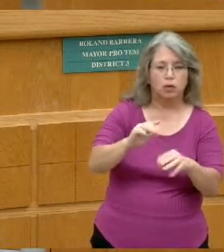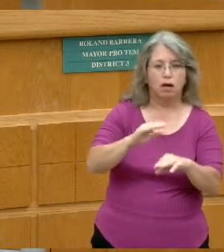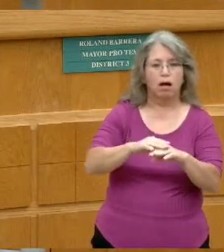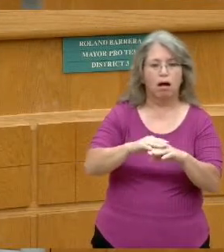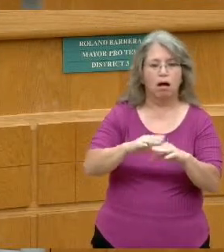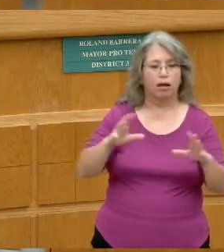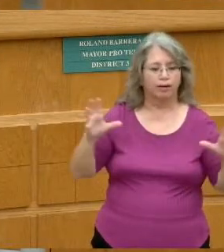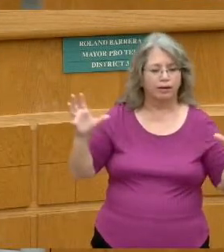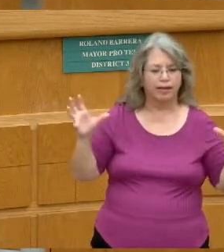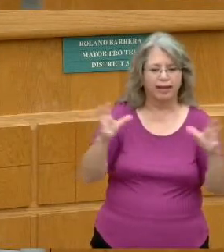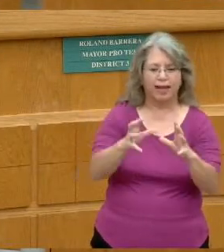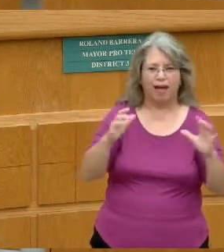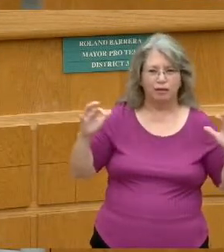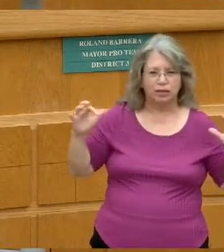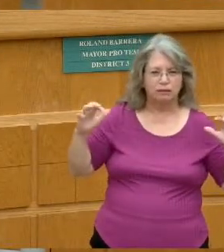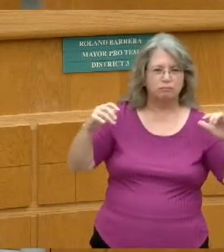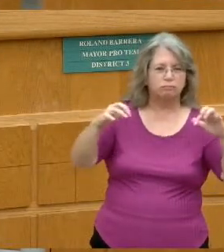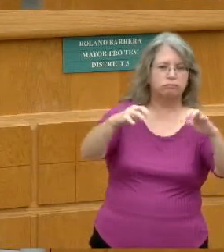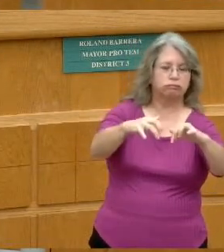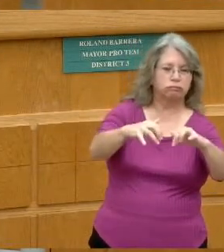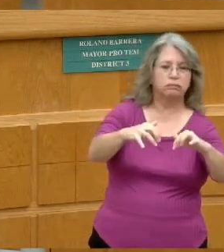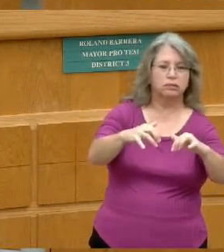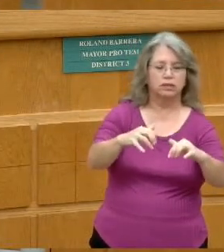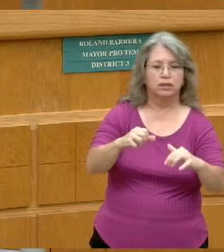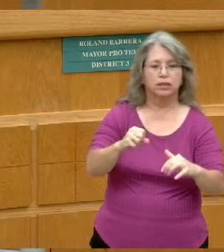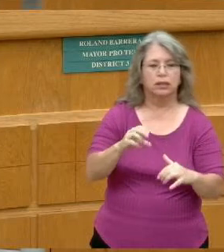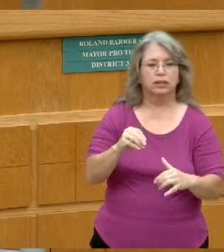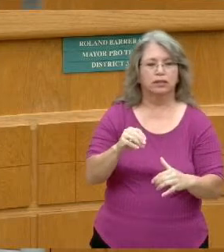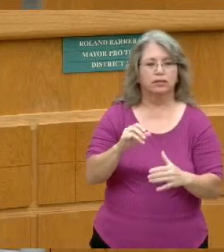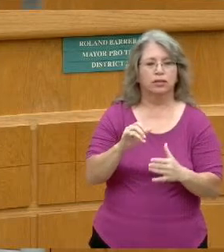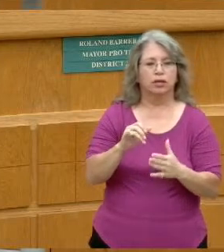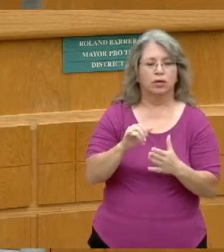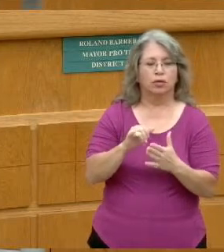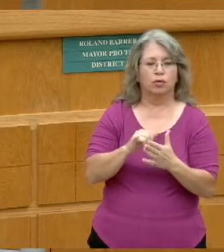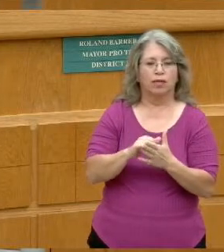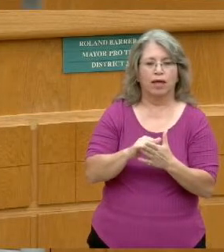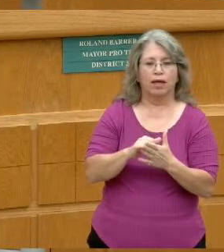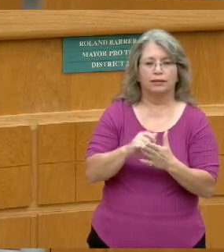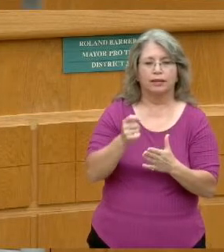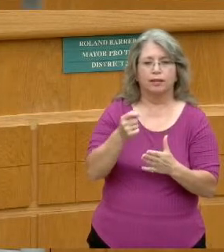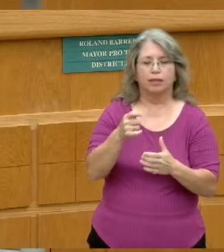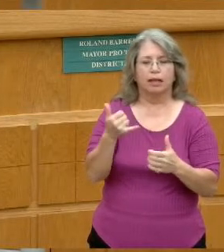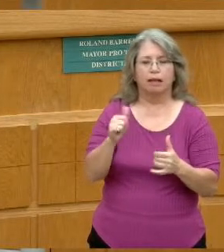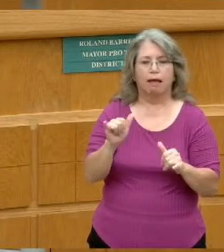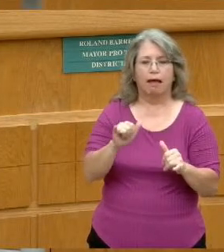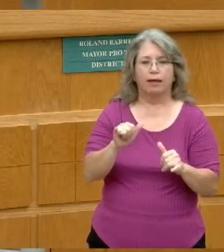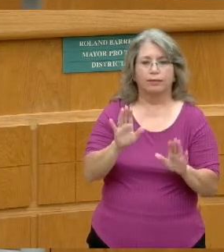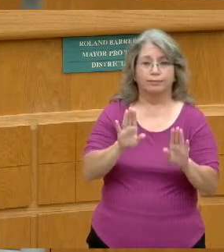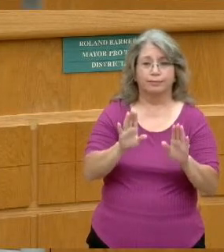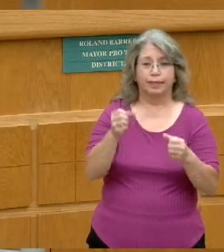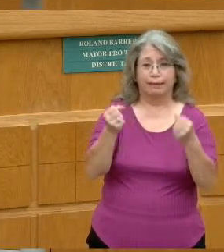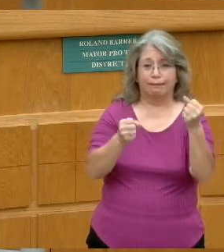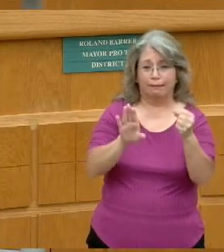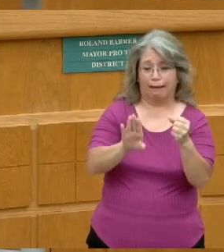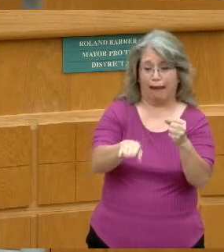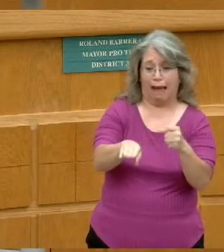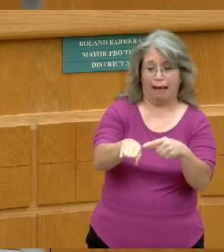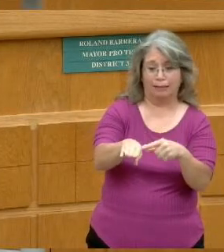of letting our foot off of the neck of COVID-19 and giving it a little bit of life